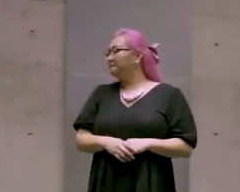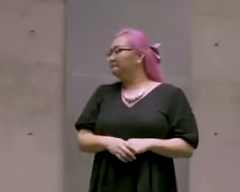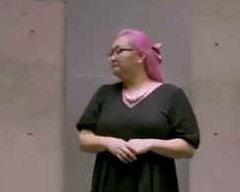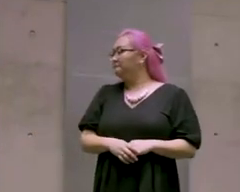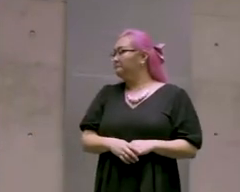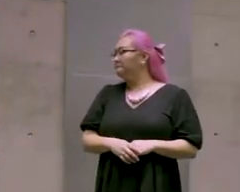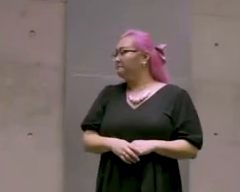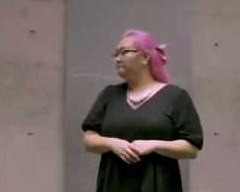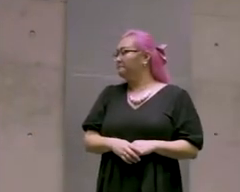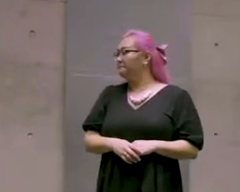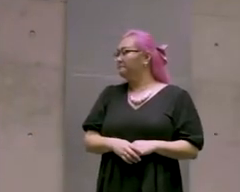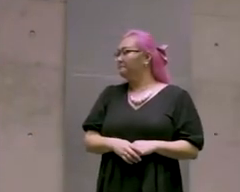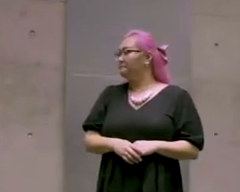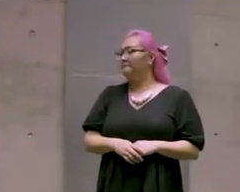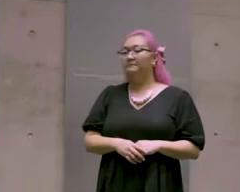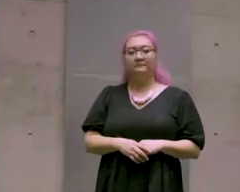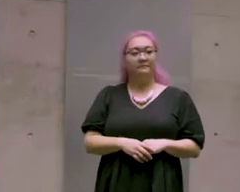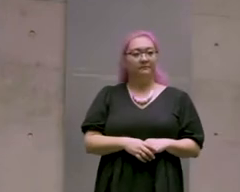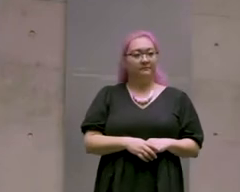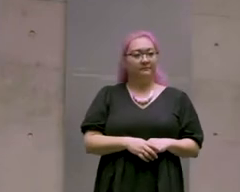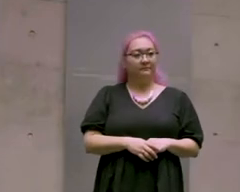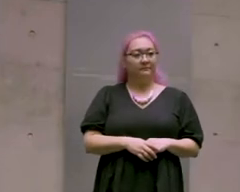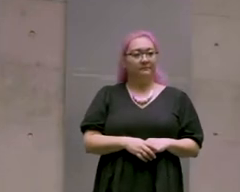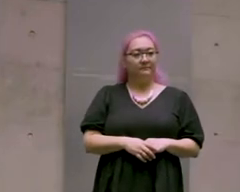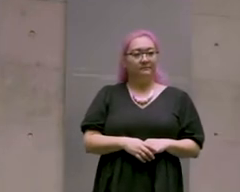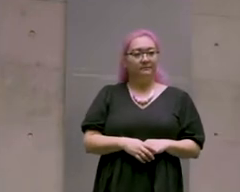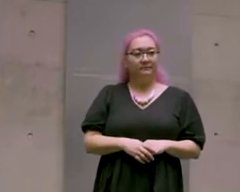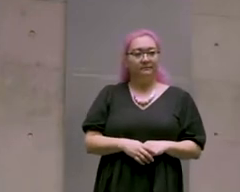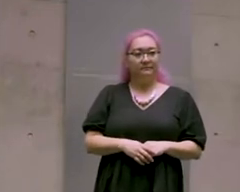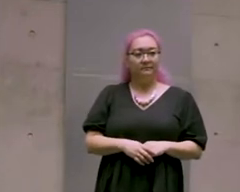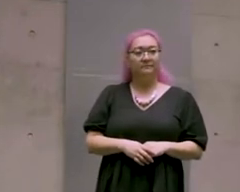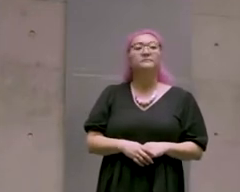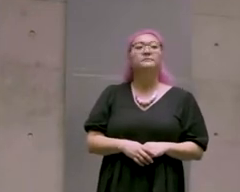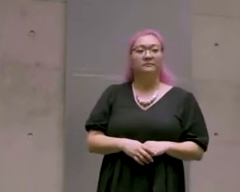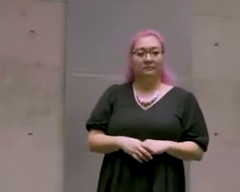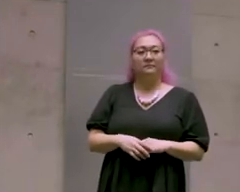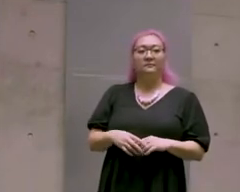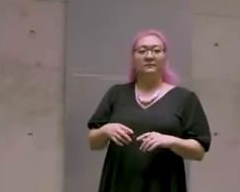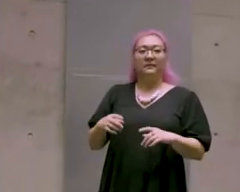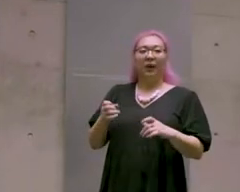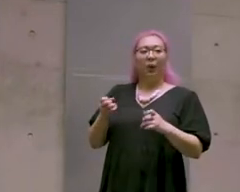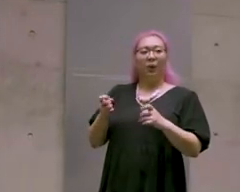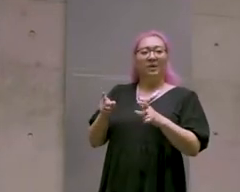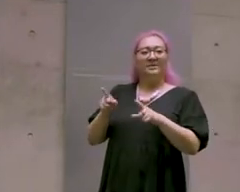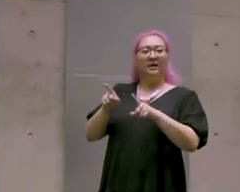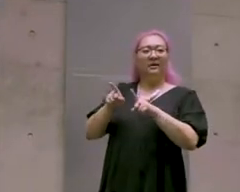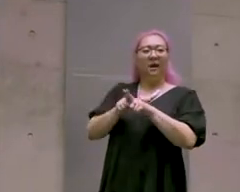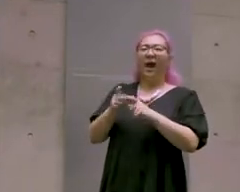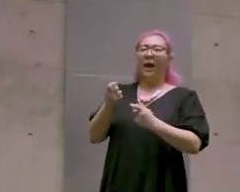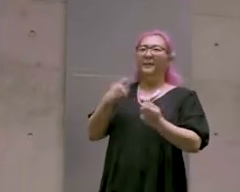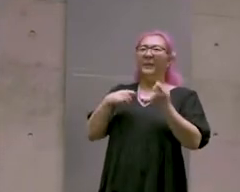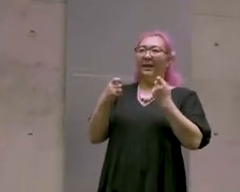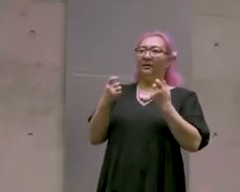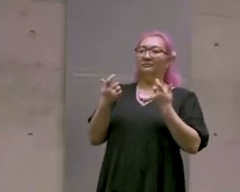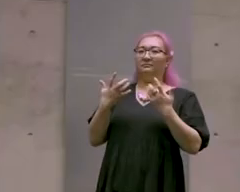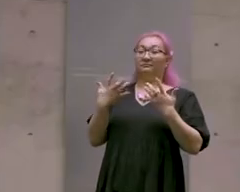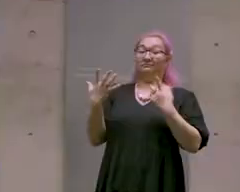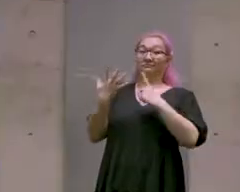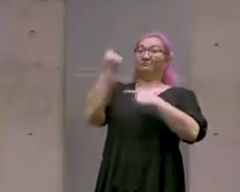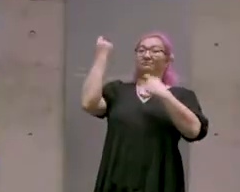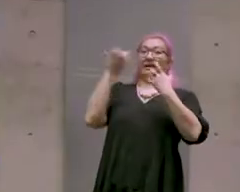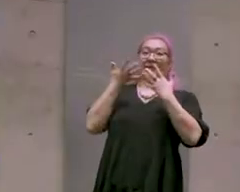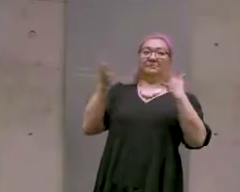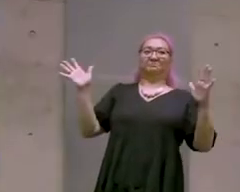being a bit in the public eye as well? What was the end of the sentence there? Just what was it like being in the public eye after that and just the huge pressure after it?